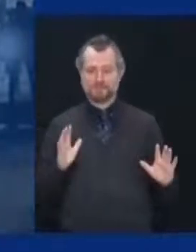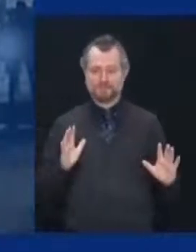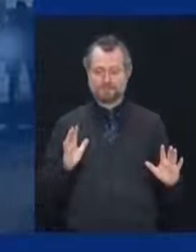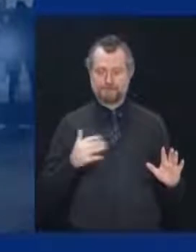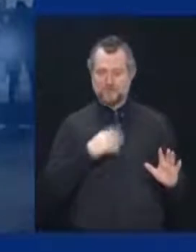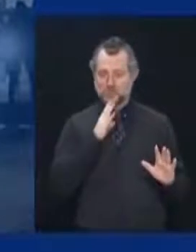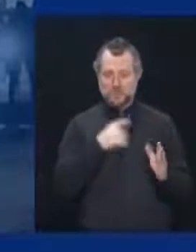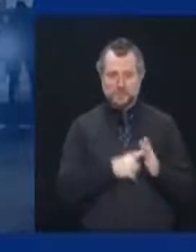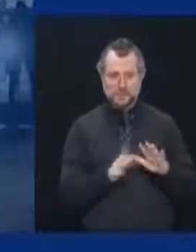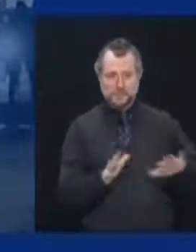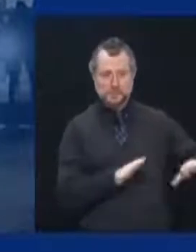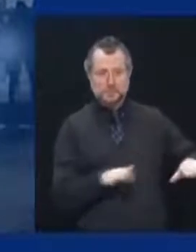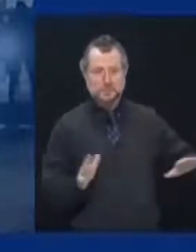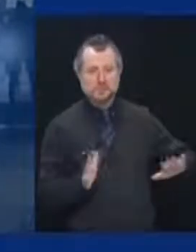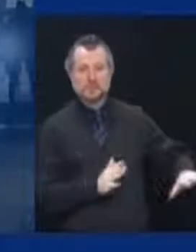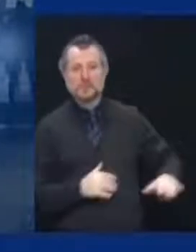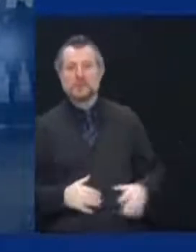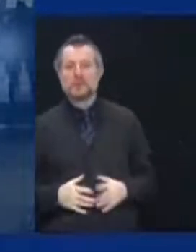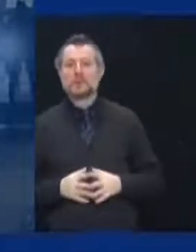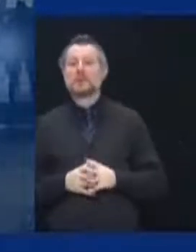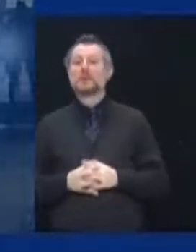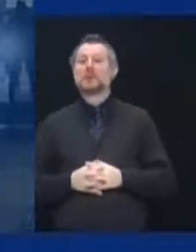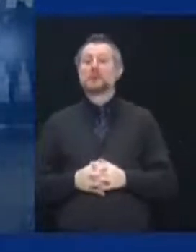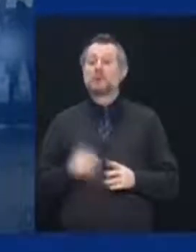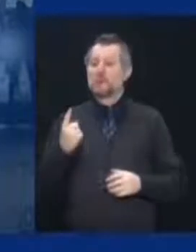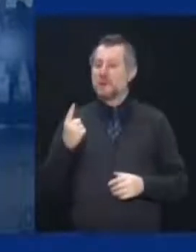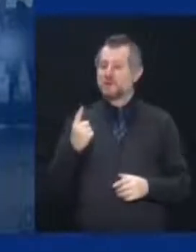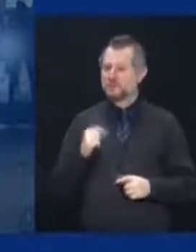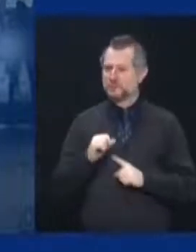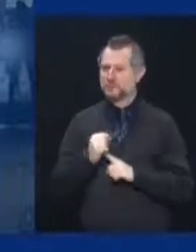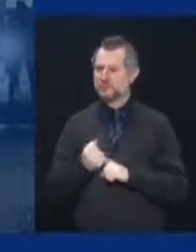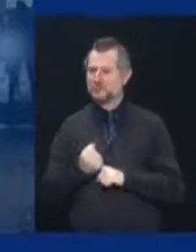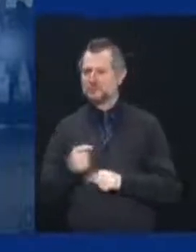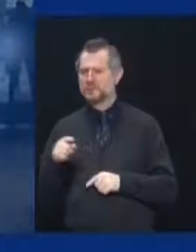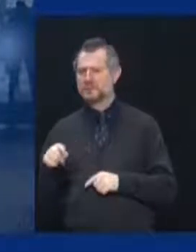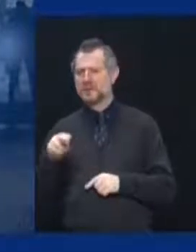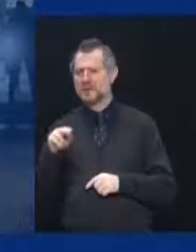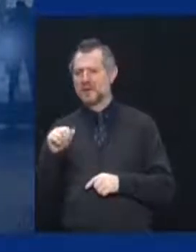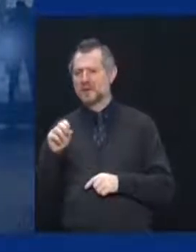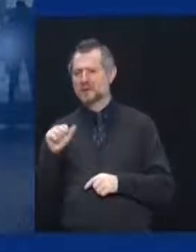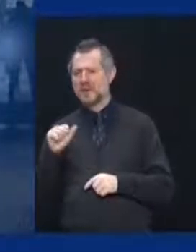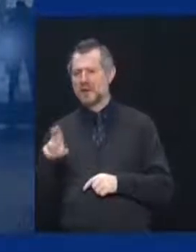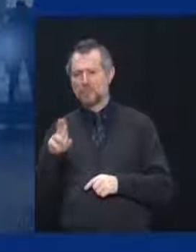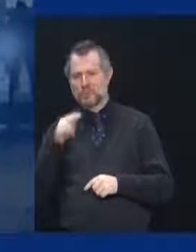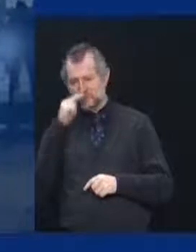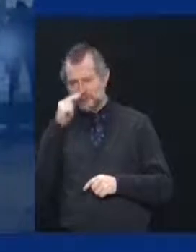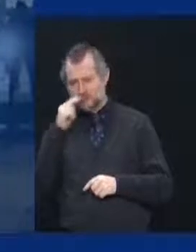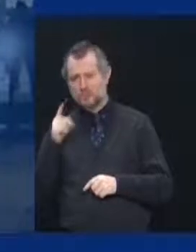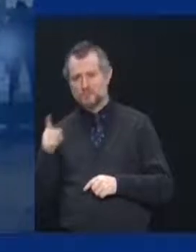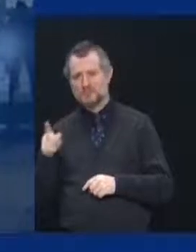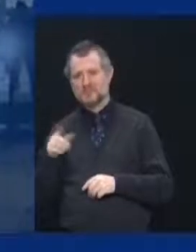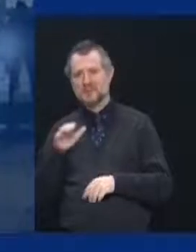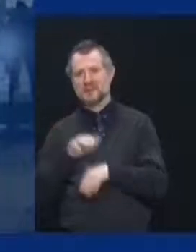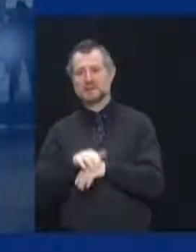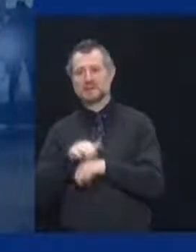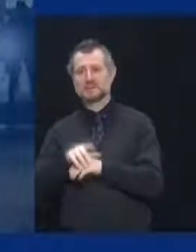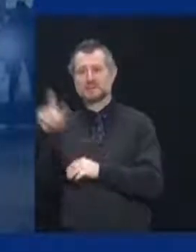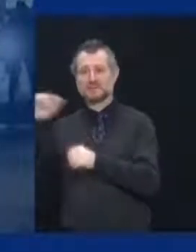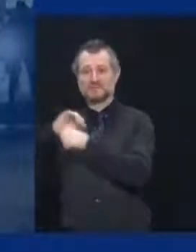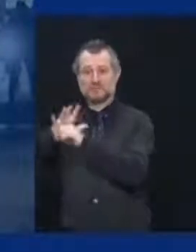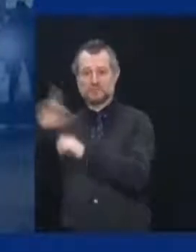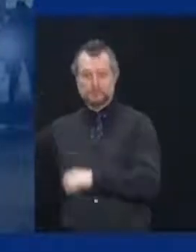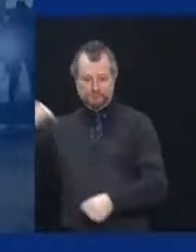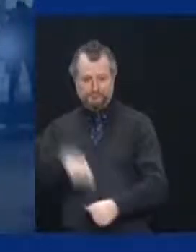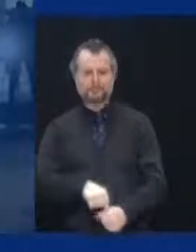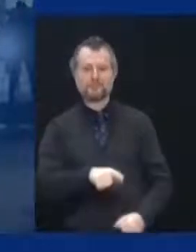We also have a new UK case in Nassau today, so we're up to 16 cases statewide, and this is